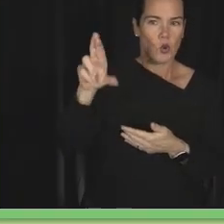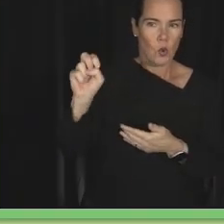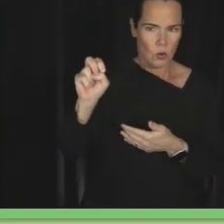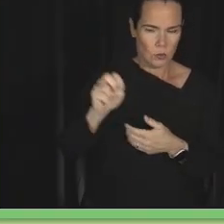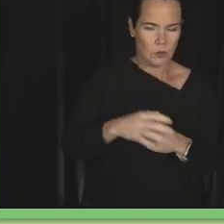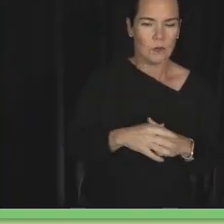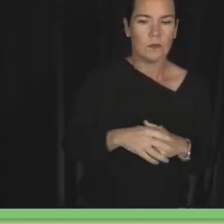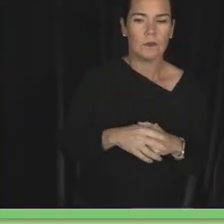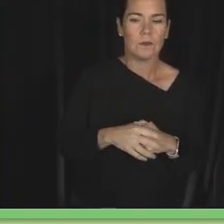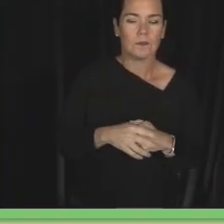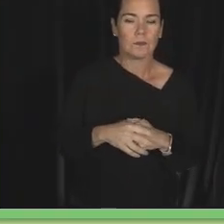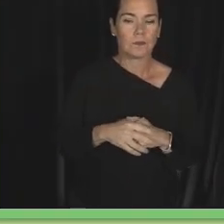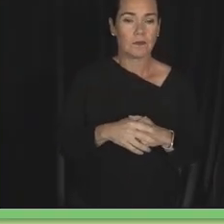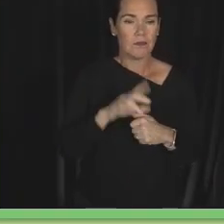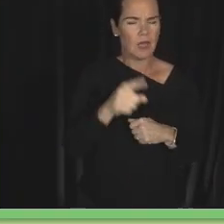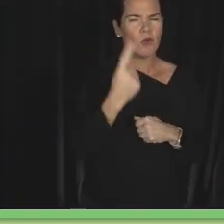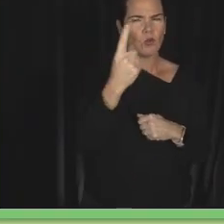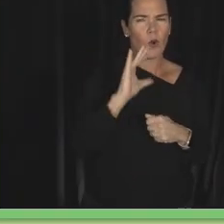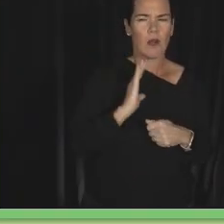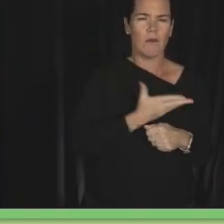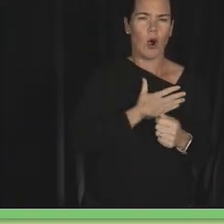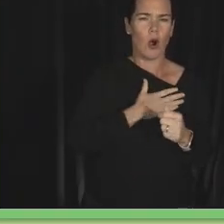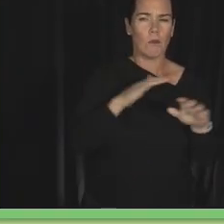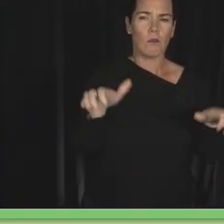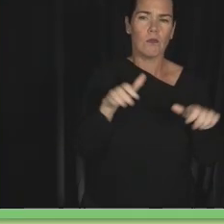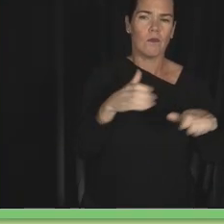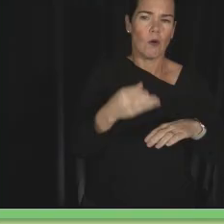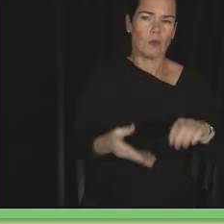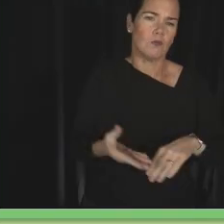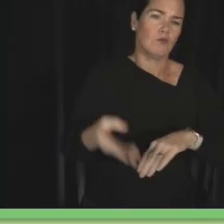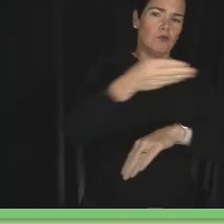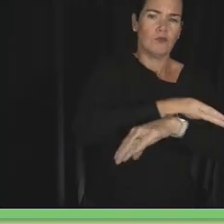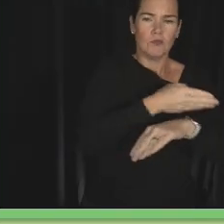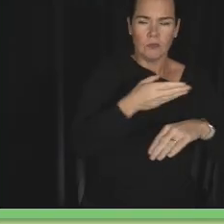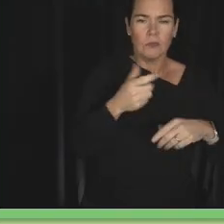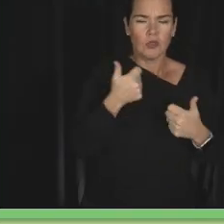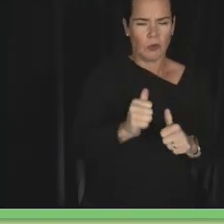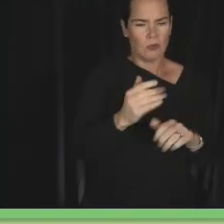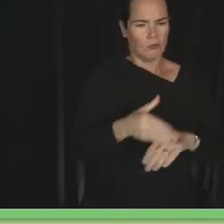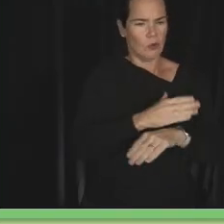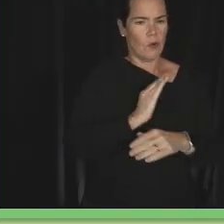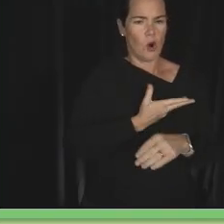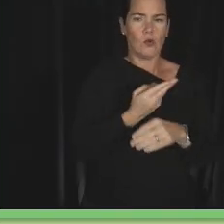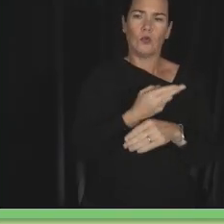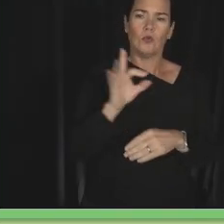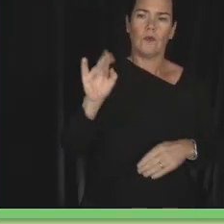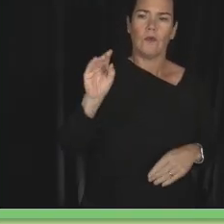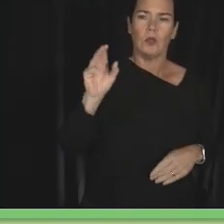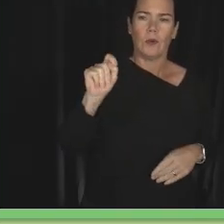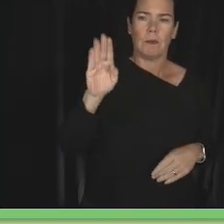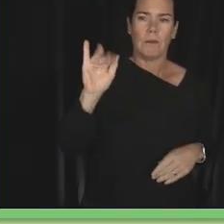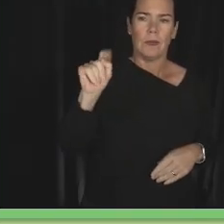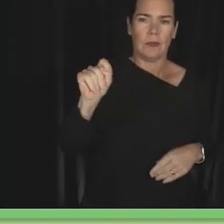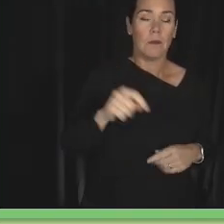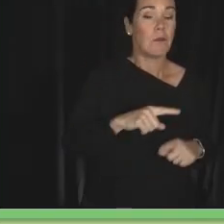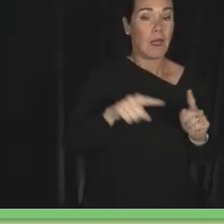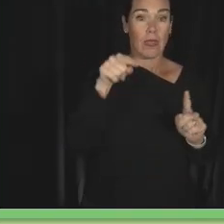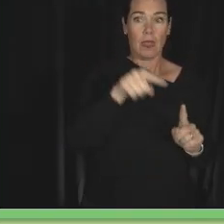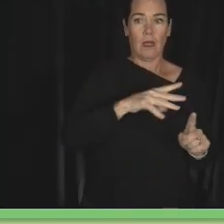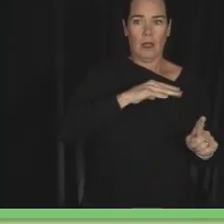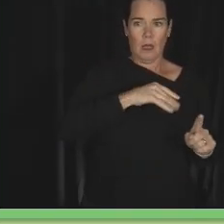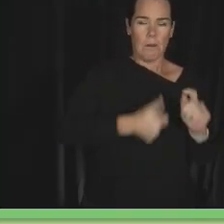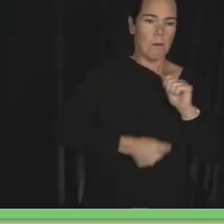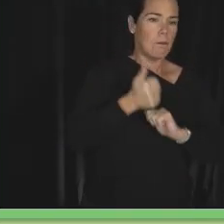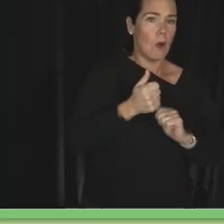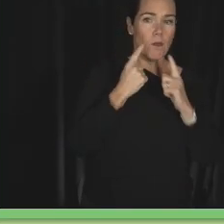of a series of performance enhancements that we've made to try to improve our use of Fluent Bit over time, although this was probably the most effective in terms of